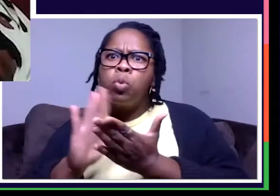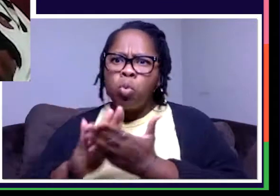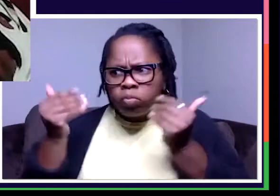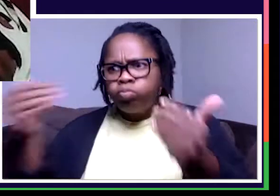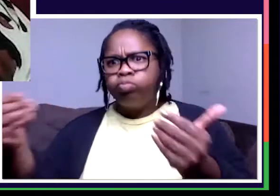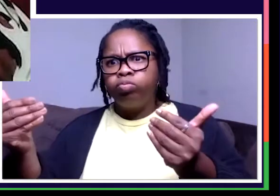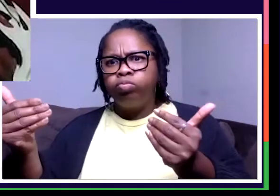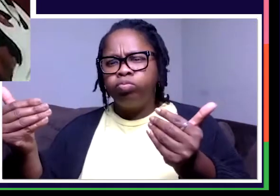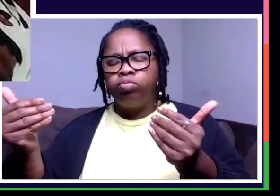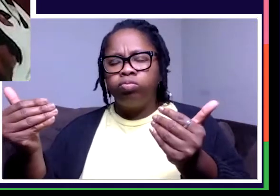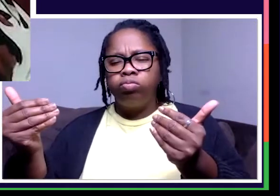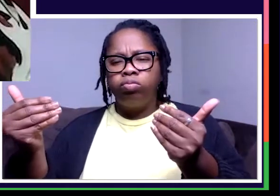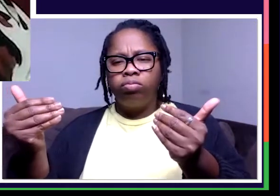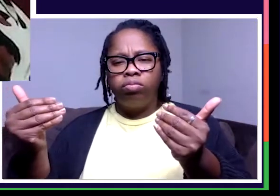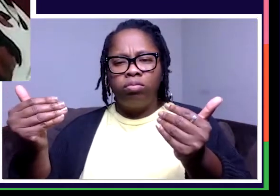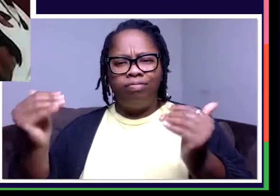schools.